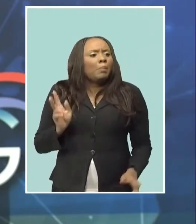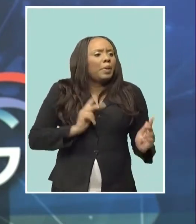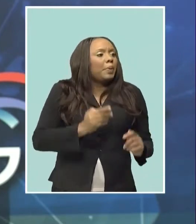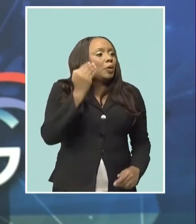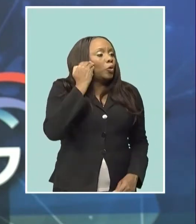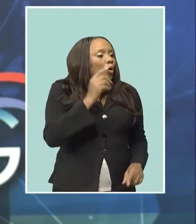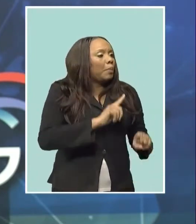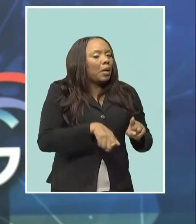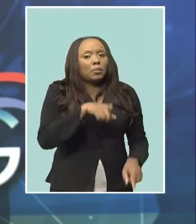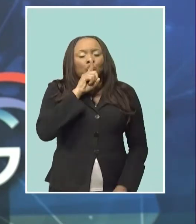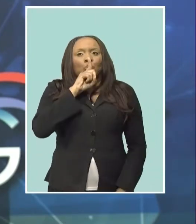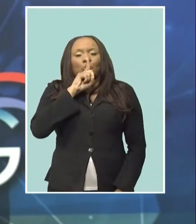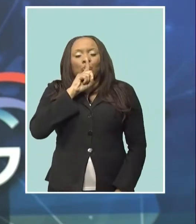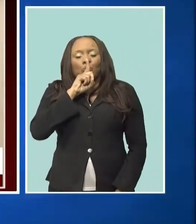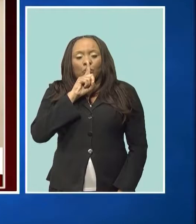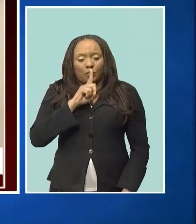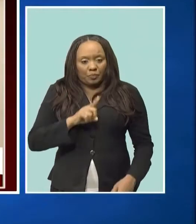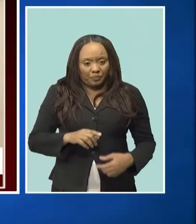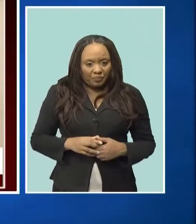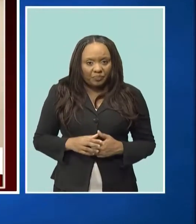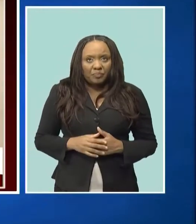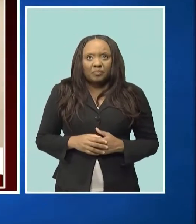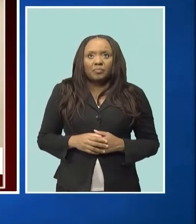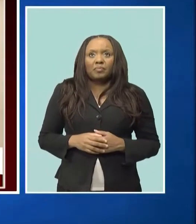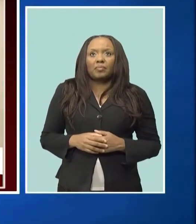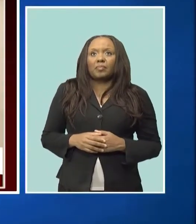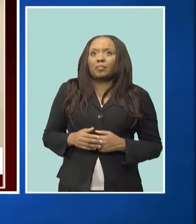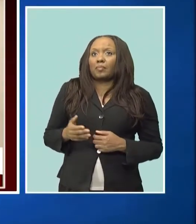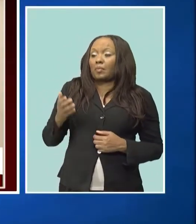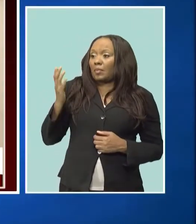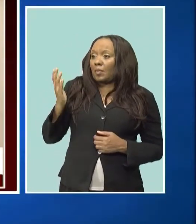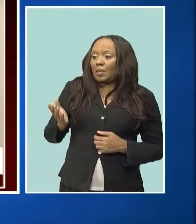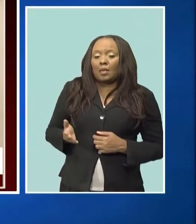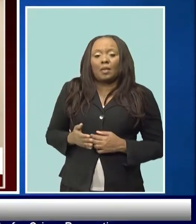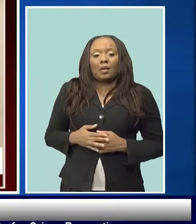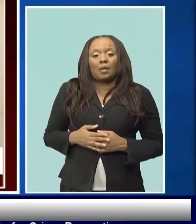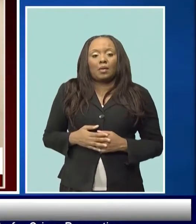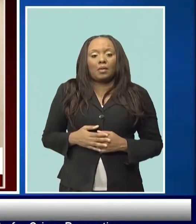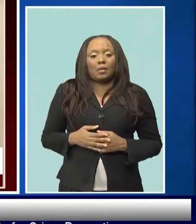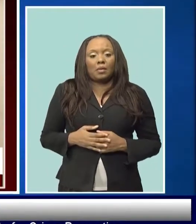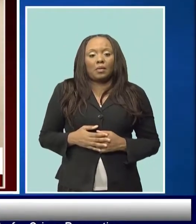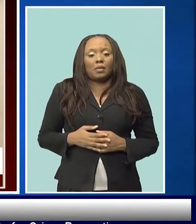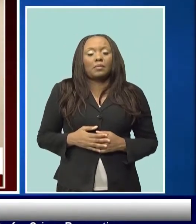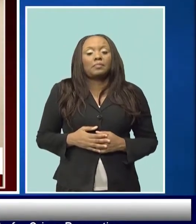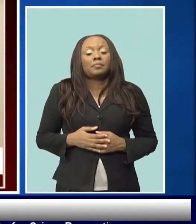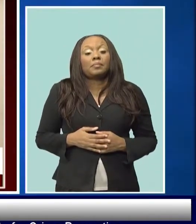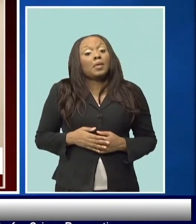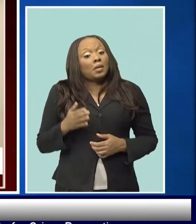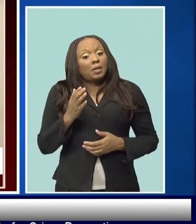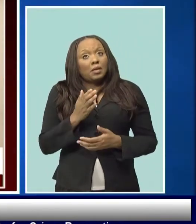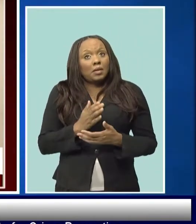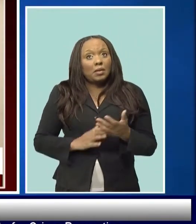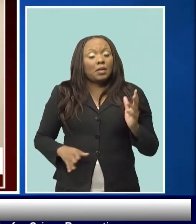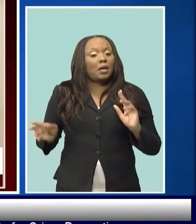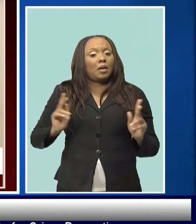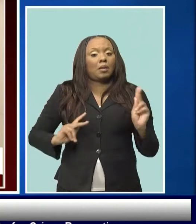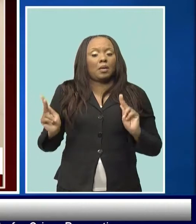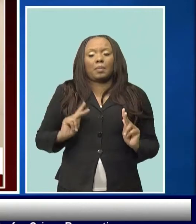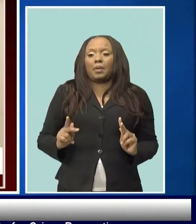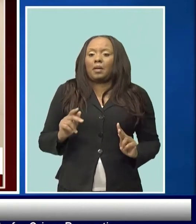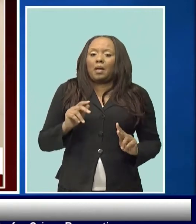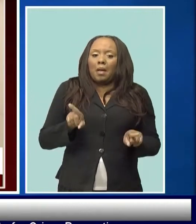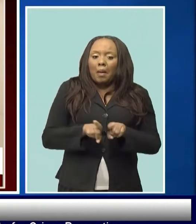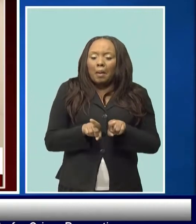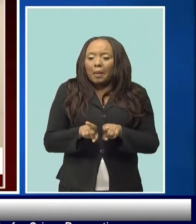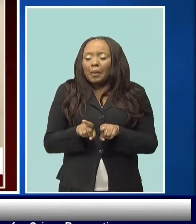crime. There's a spirit of unforgiveness in this Christian society. So persons coming out of prison they